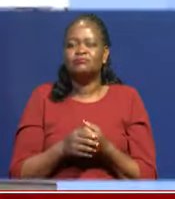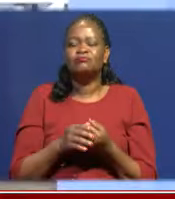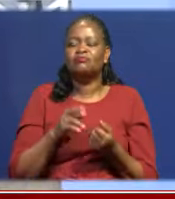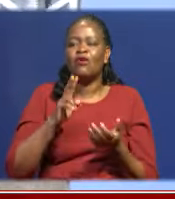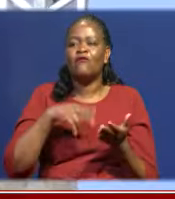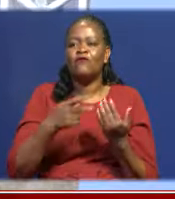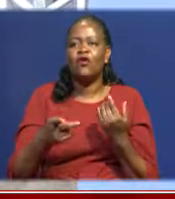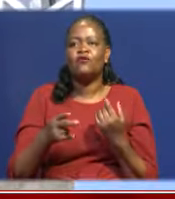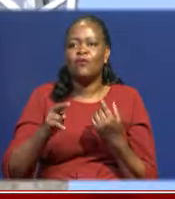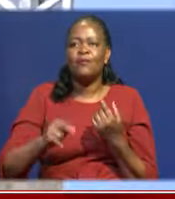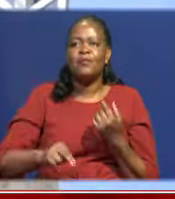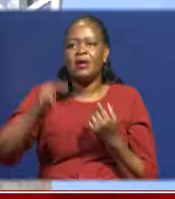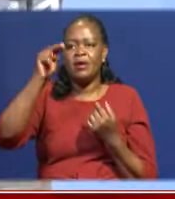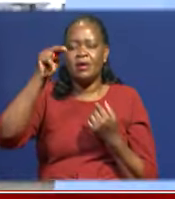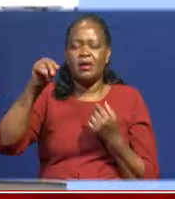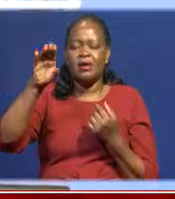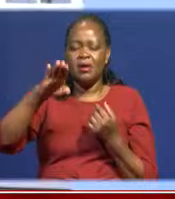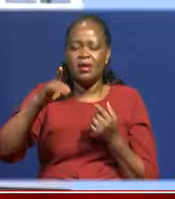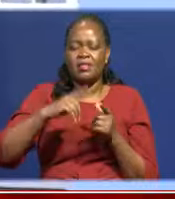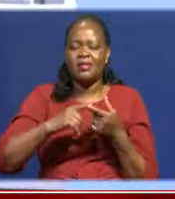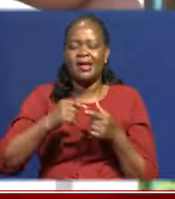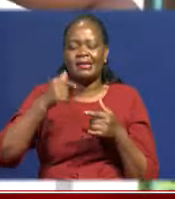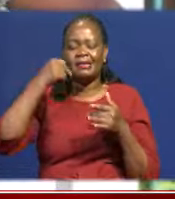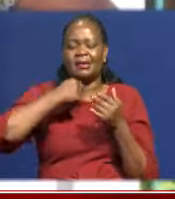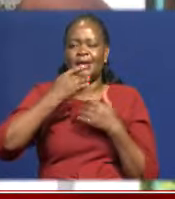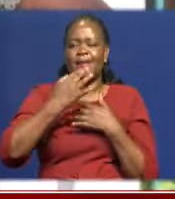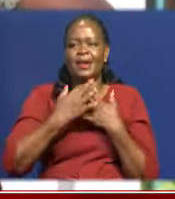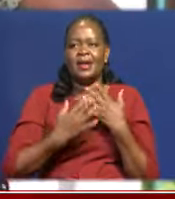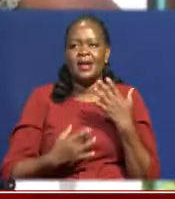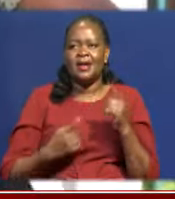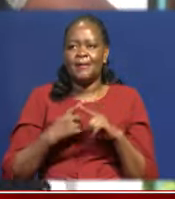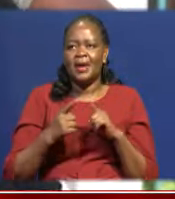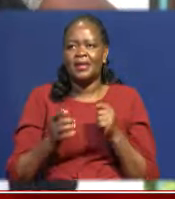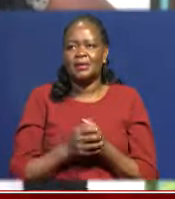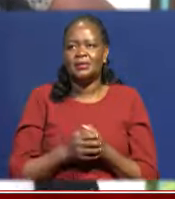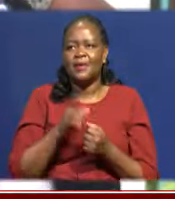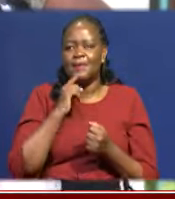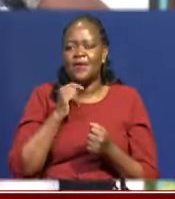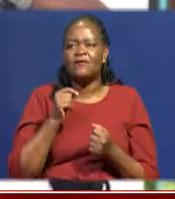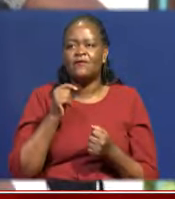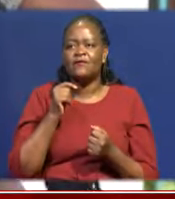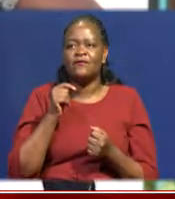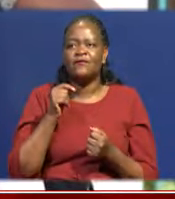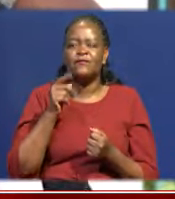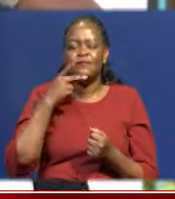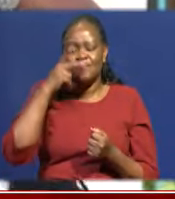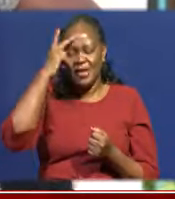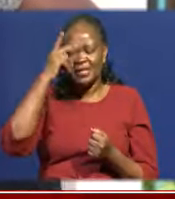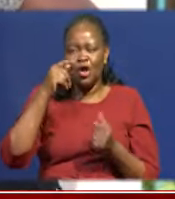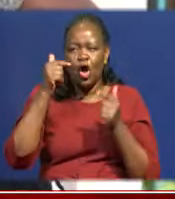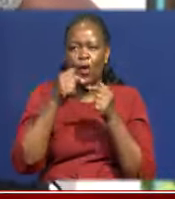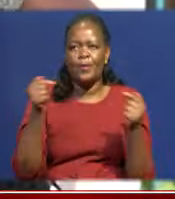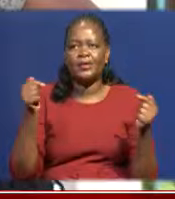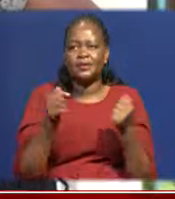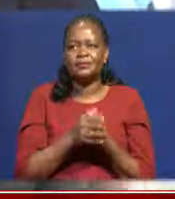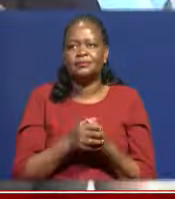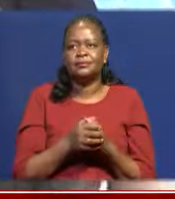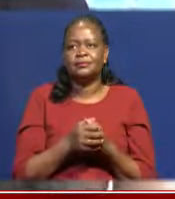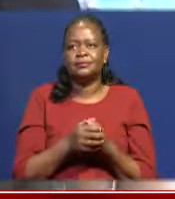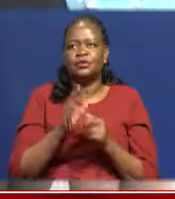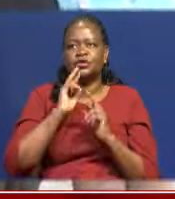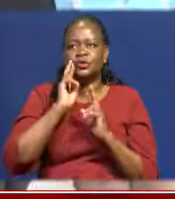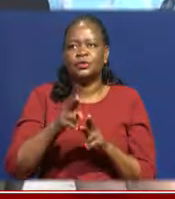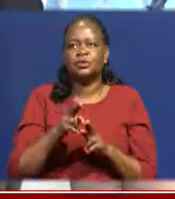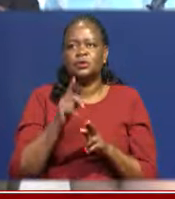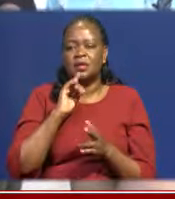surface, which resulted in internal bleeding. However, the boy's father and mother vehemently opposed the post-mortem